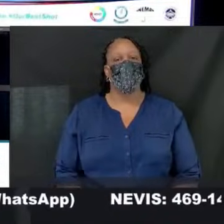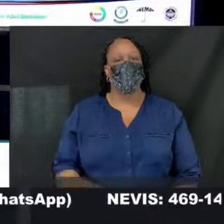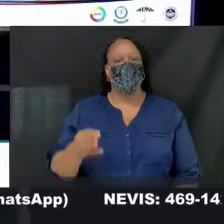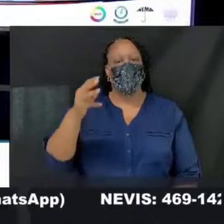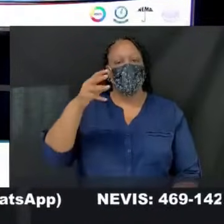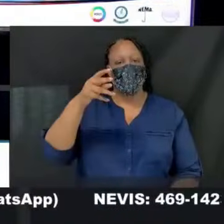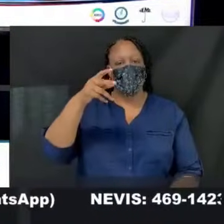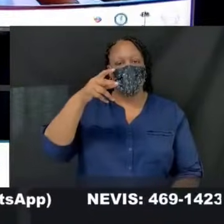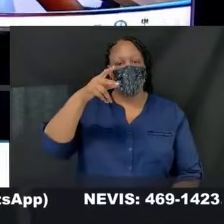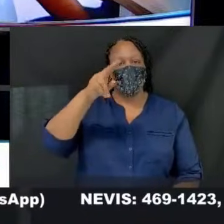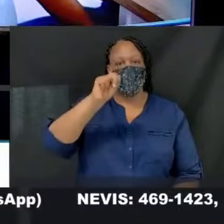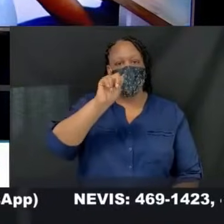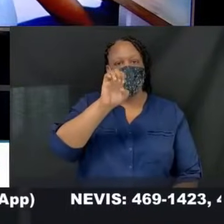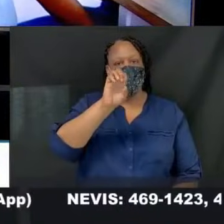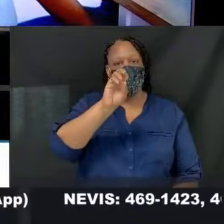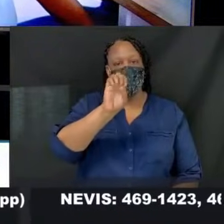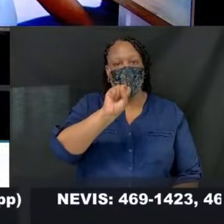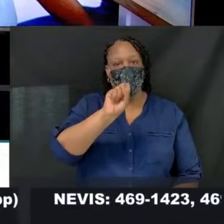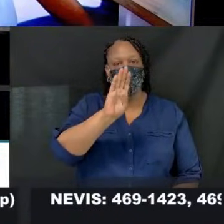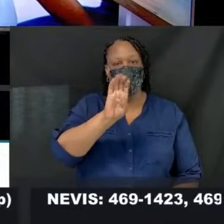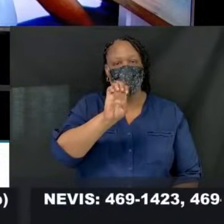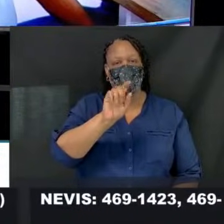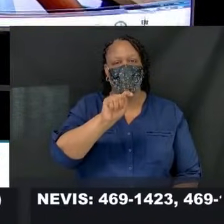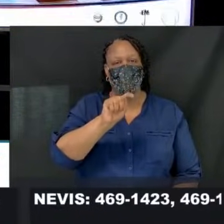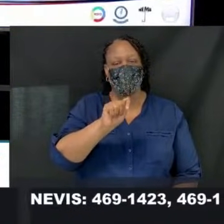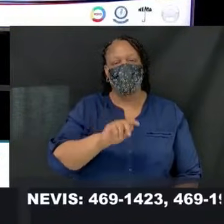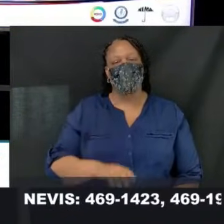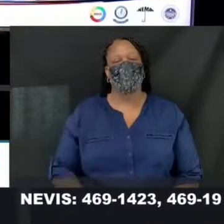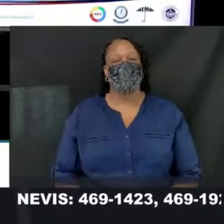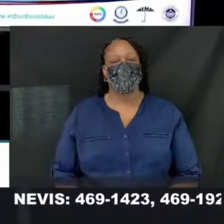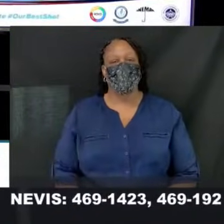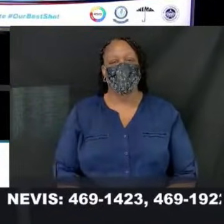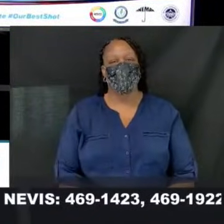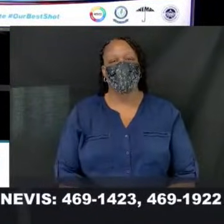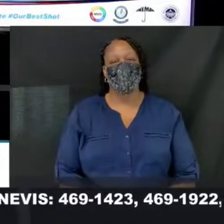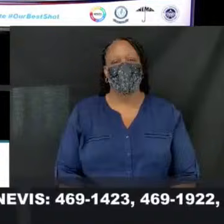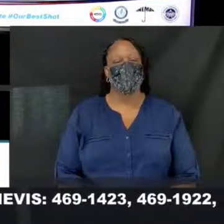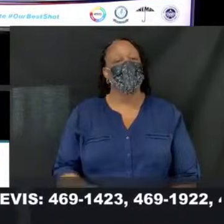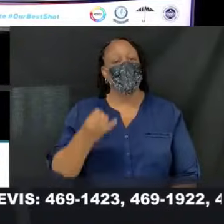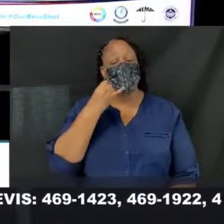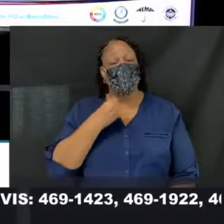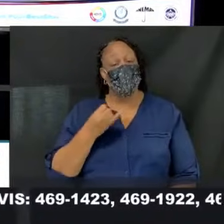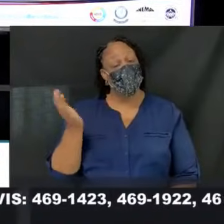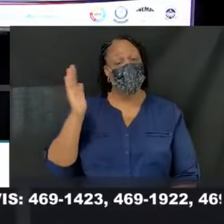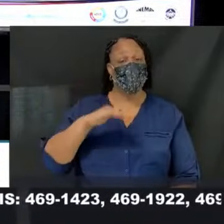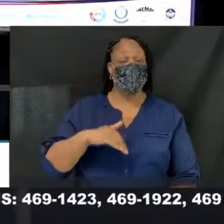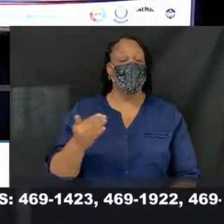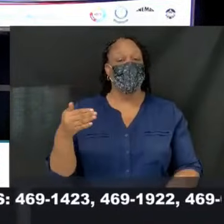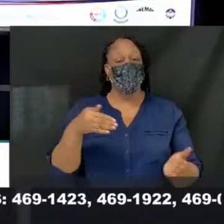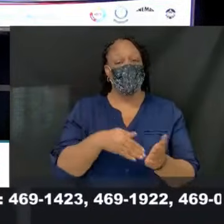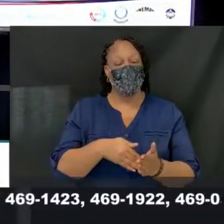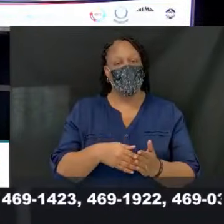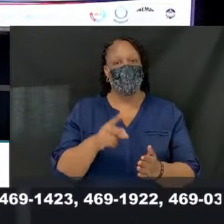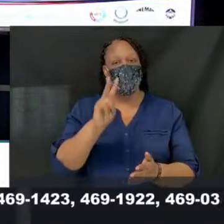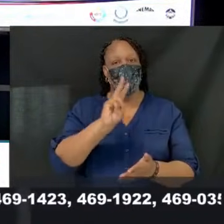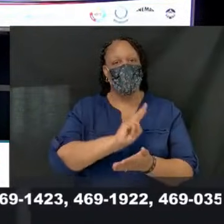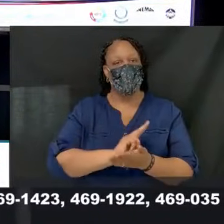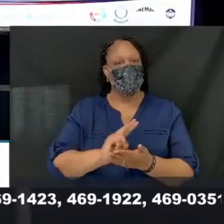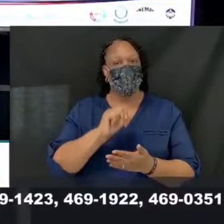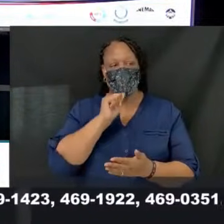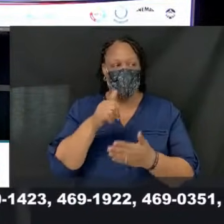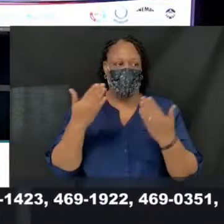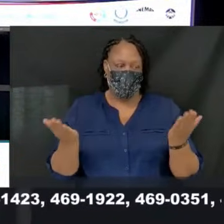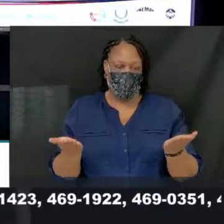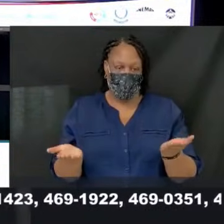for quite a while, Mrs. Christmas Jacobs. Happy to have you back, Mrs. Christmas Jacobs.